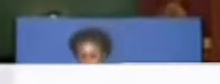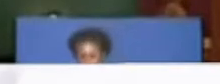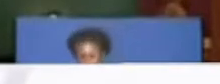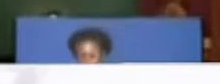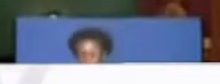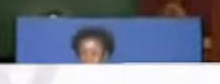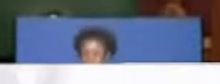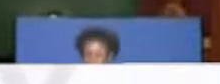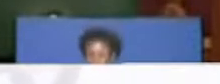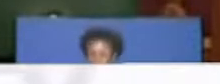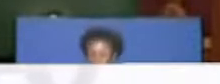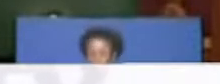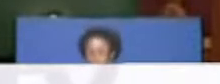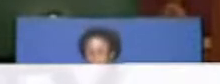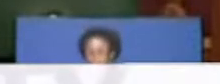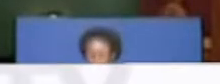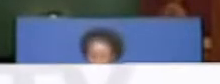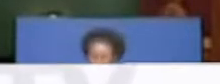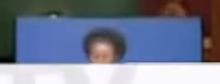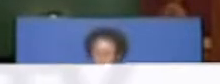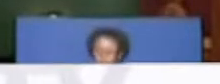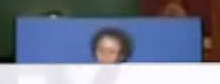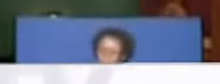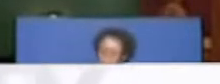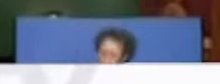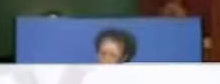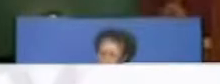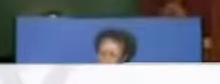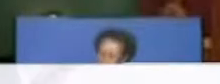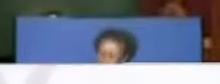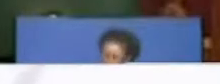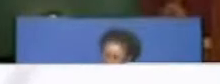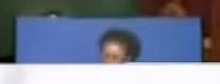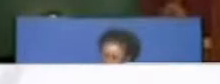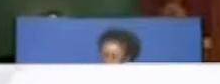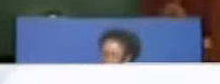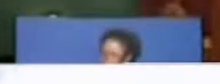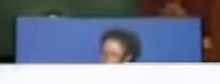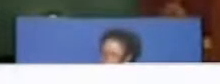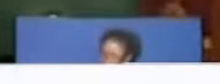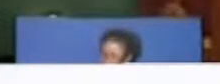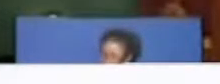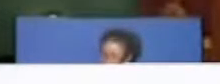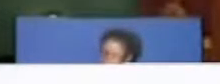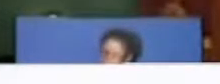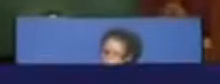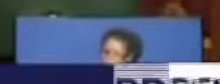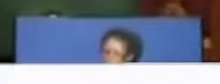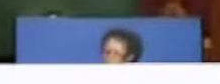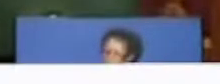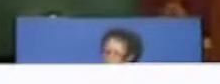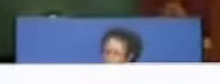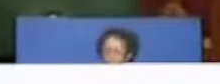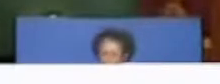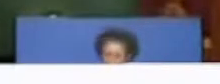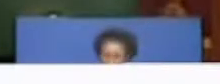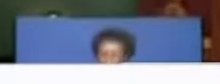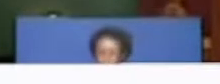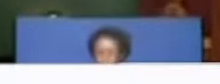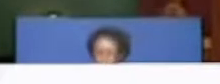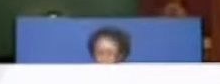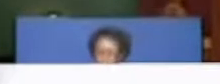improved the country's business climate, they have also mitigated the challenge and bottlenecks impacting